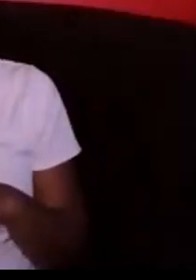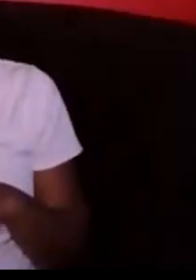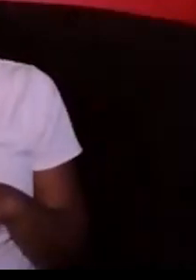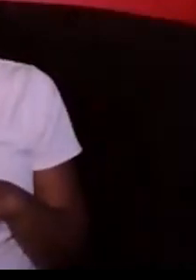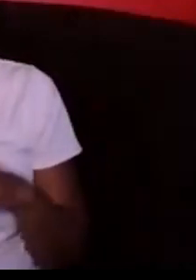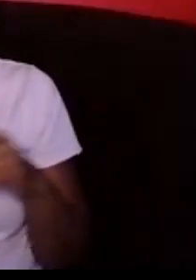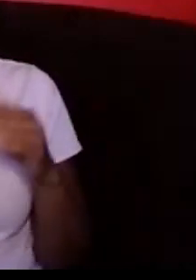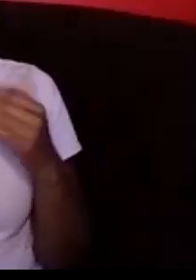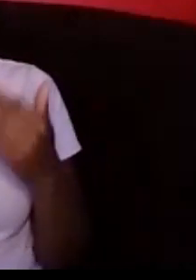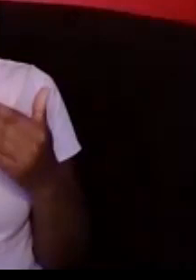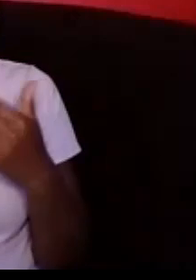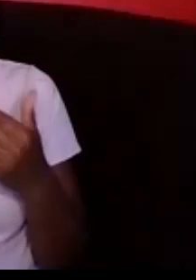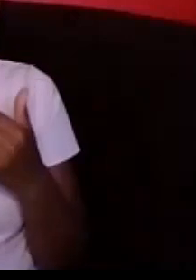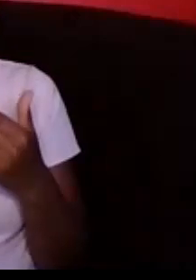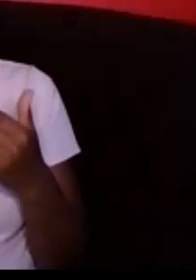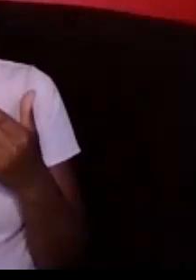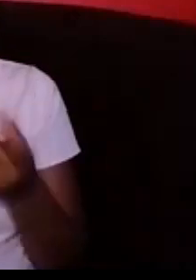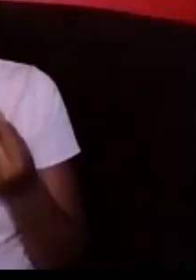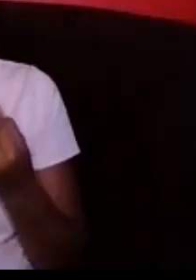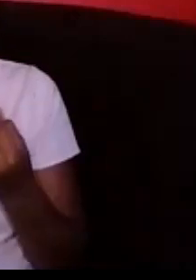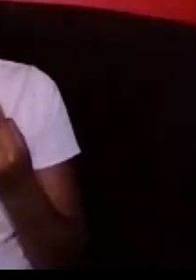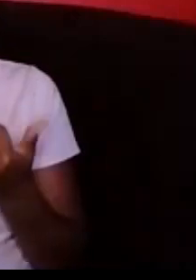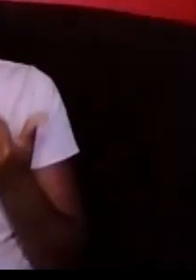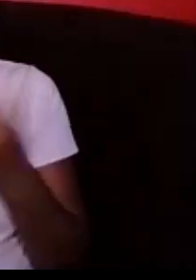I'm going to go ahead and share my screen.